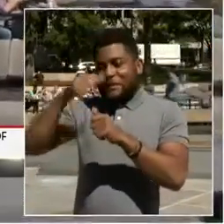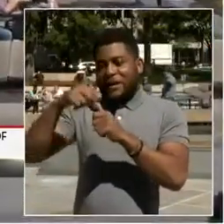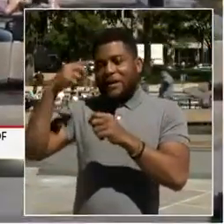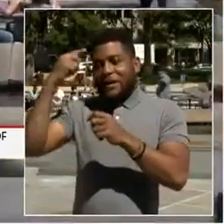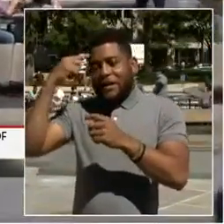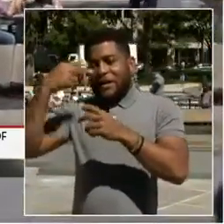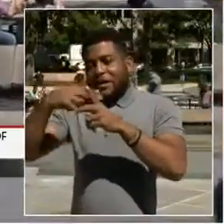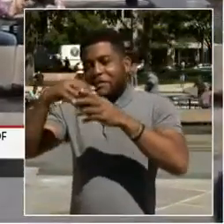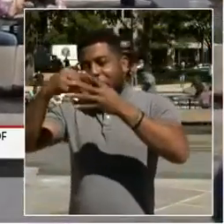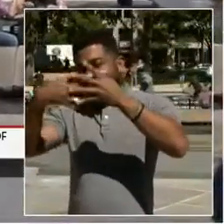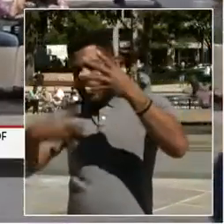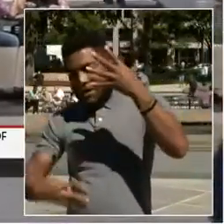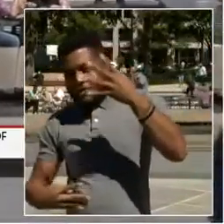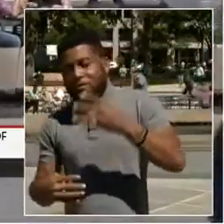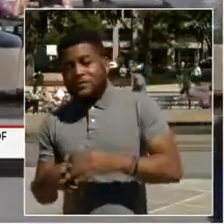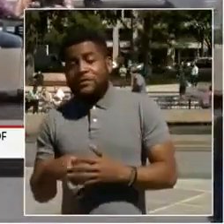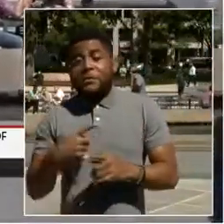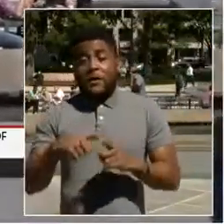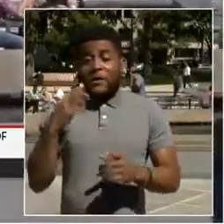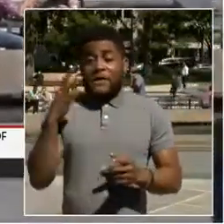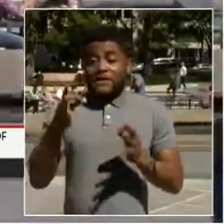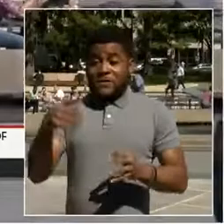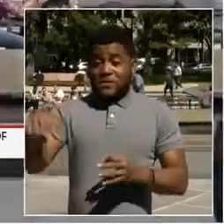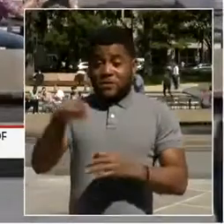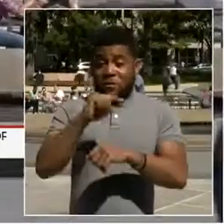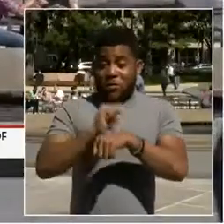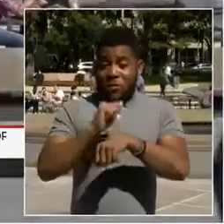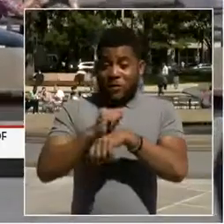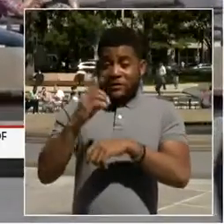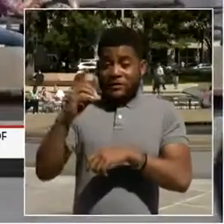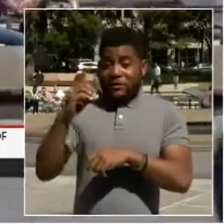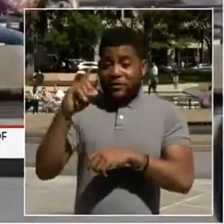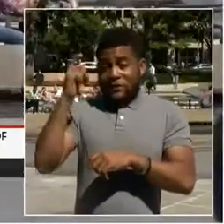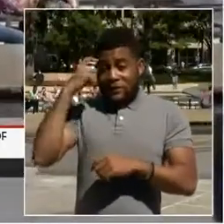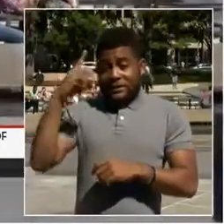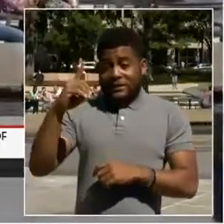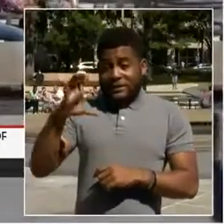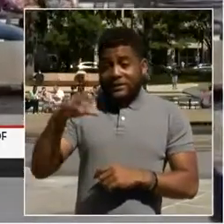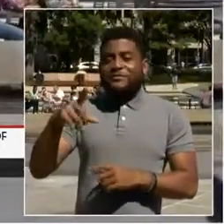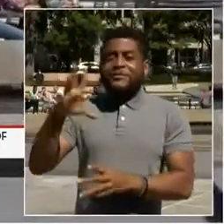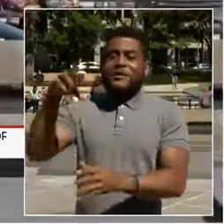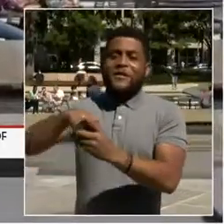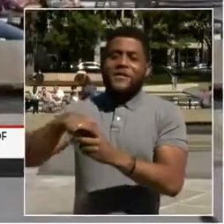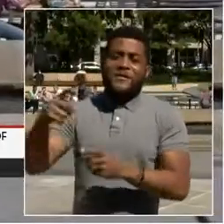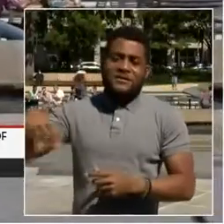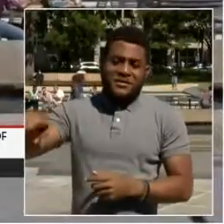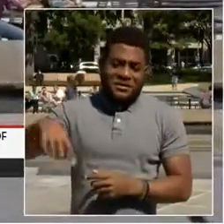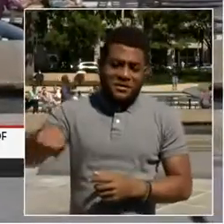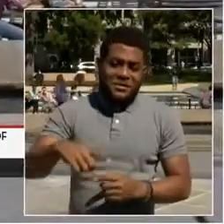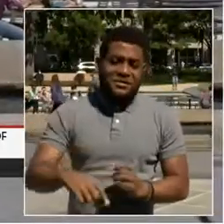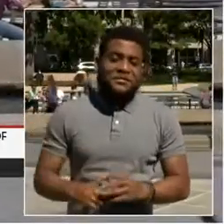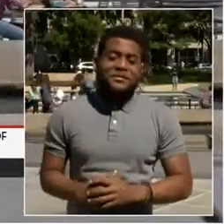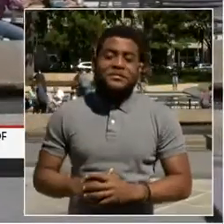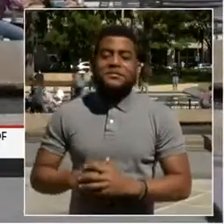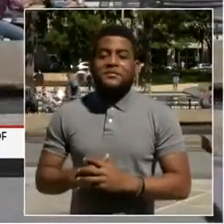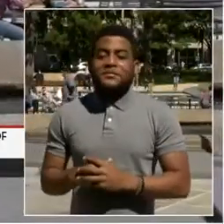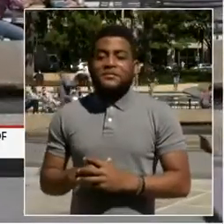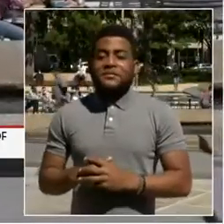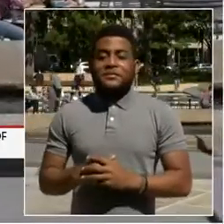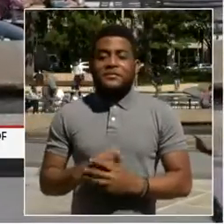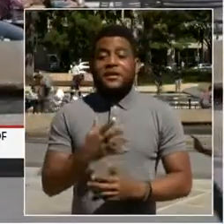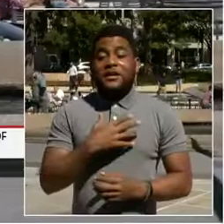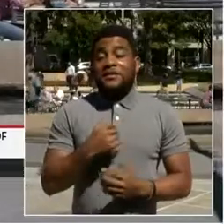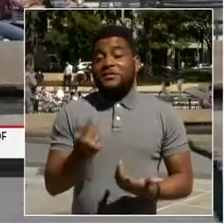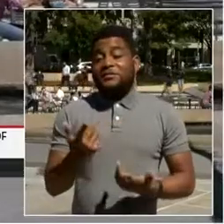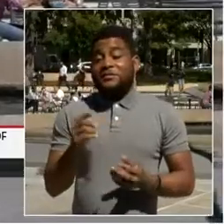you work for the D.C. government, you were involved in this project, thank you. But I want to really just highlight a few people that have been really